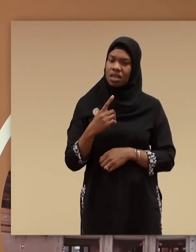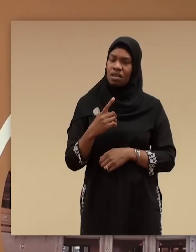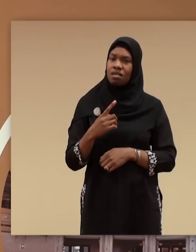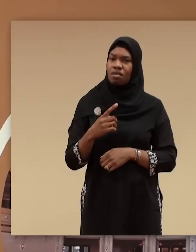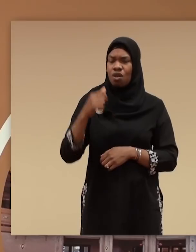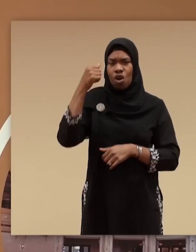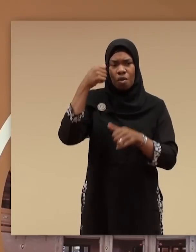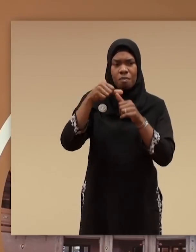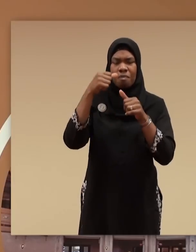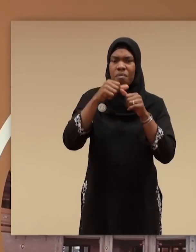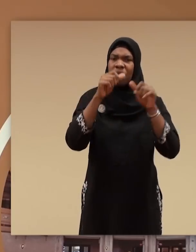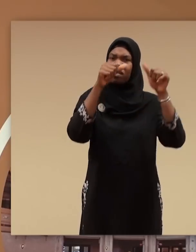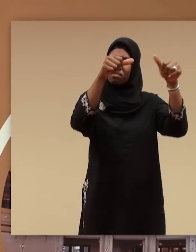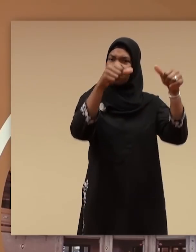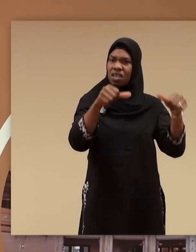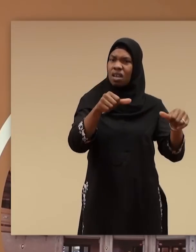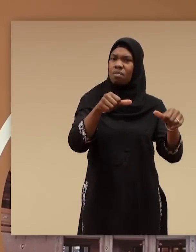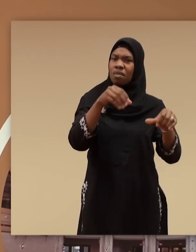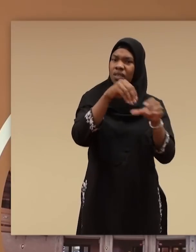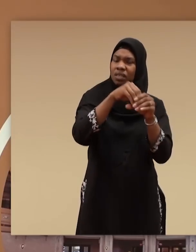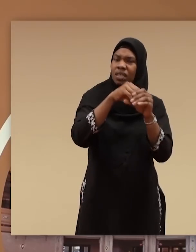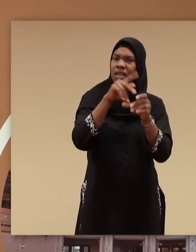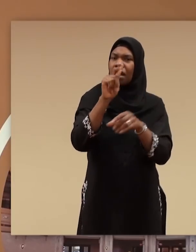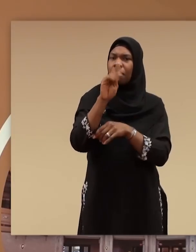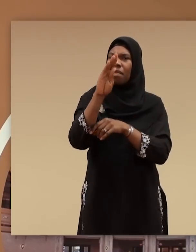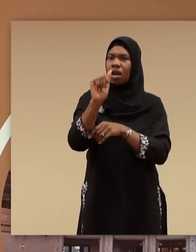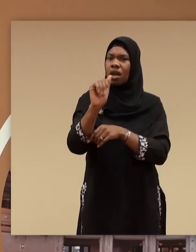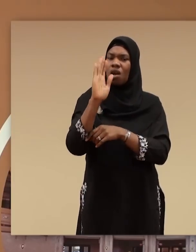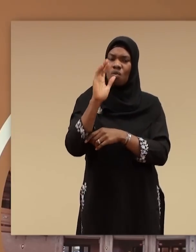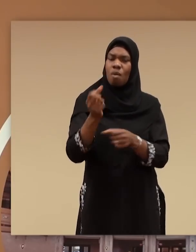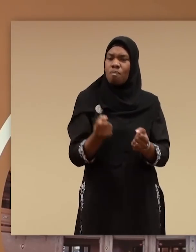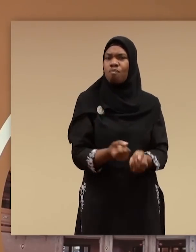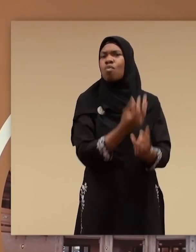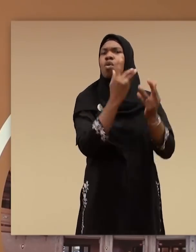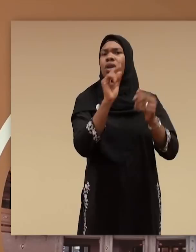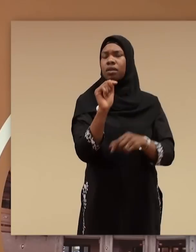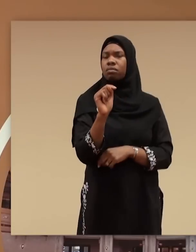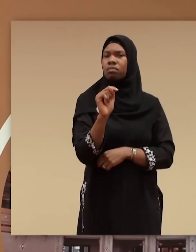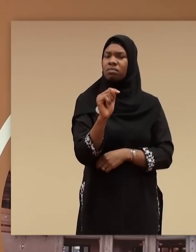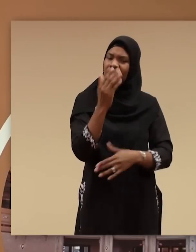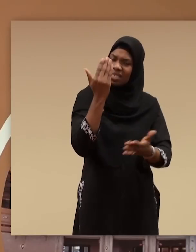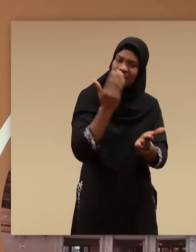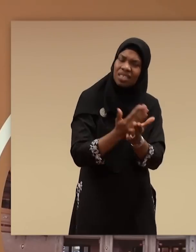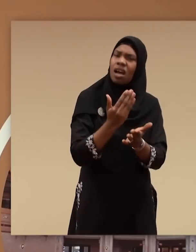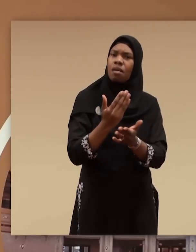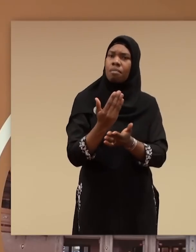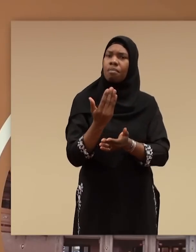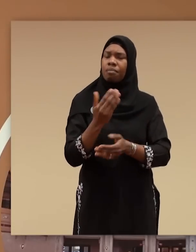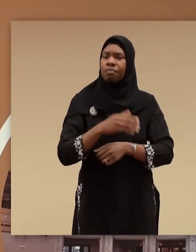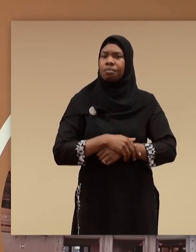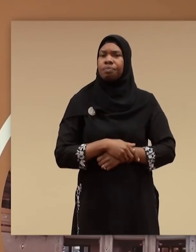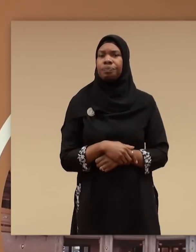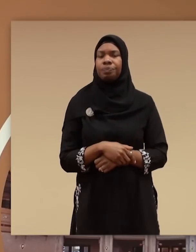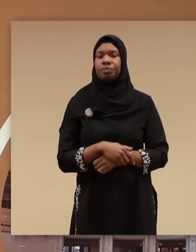document in the Kaaba and stop this nonsense. Abu Jahl realized that this